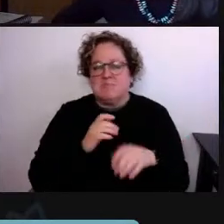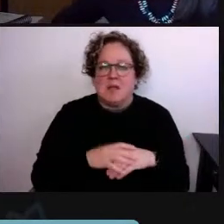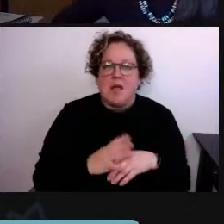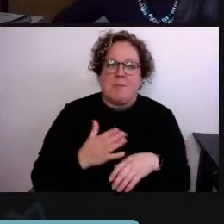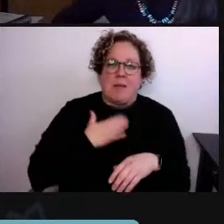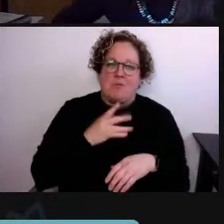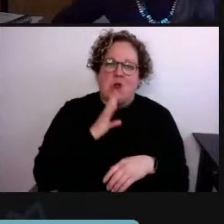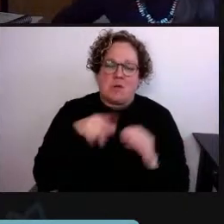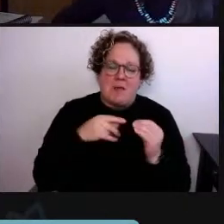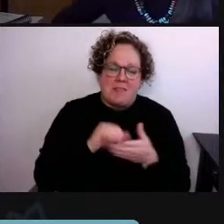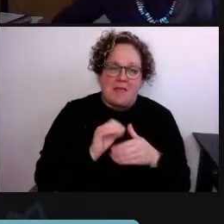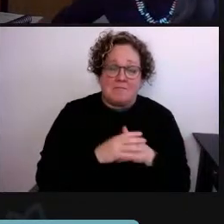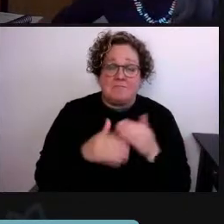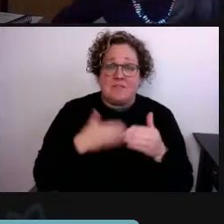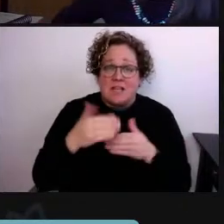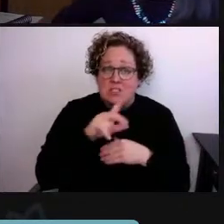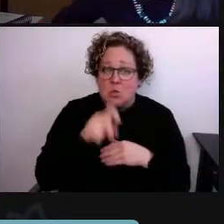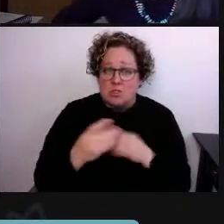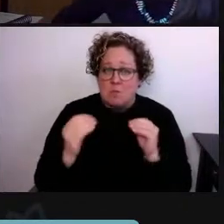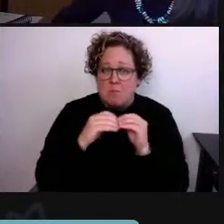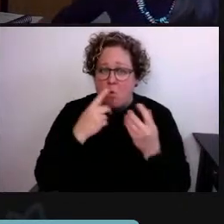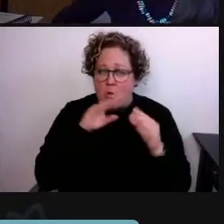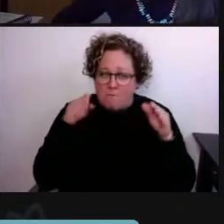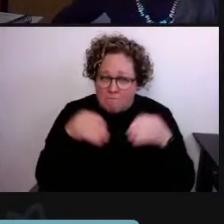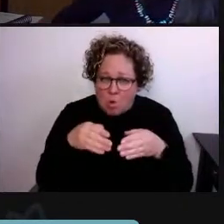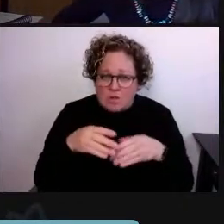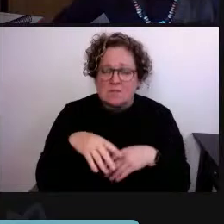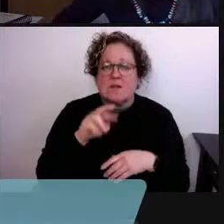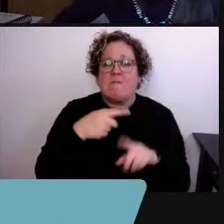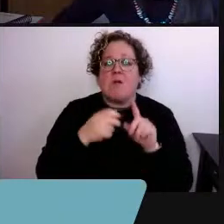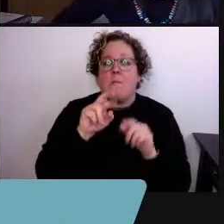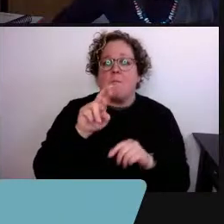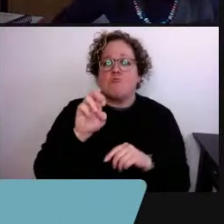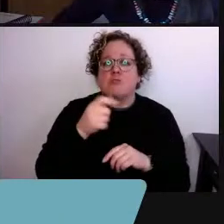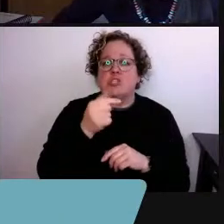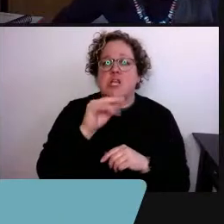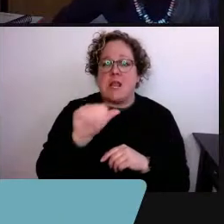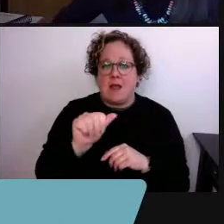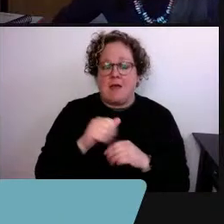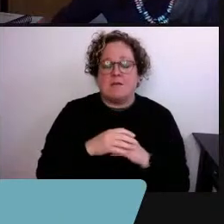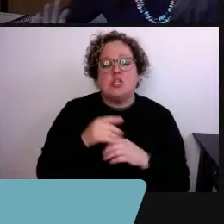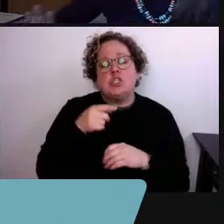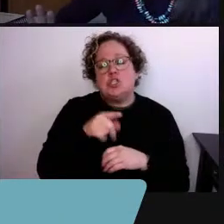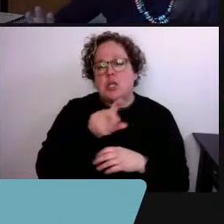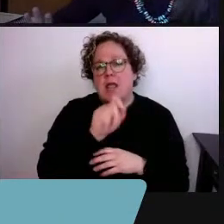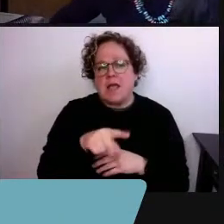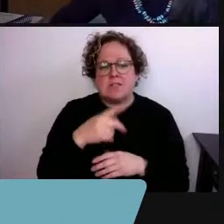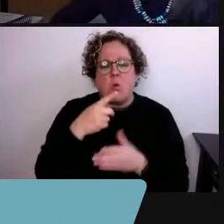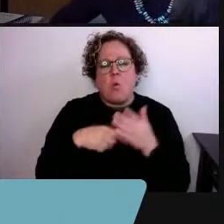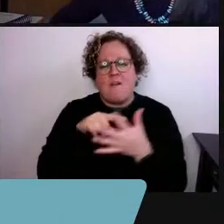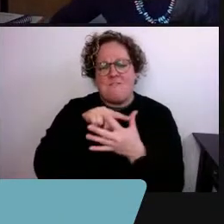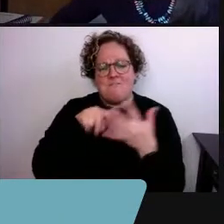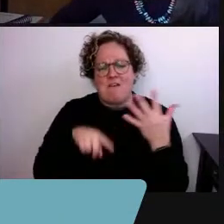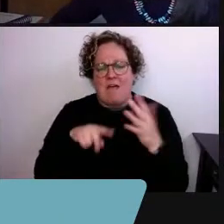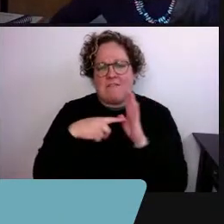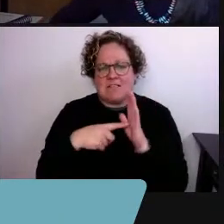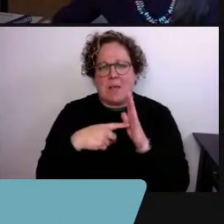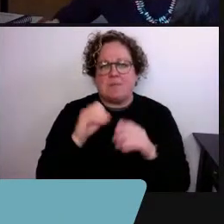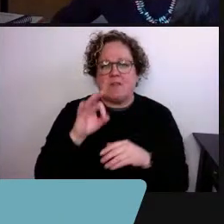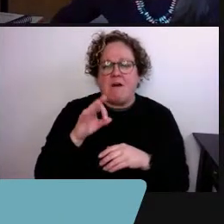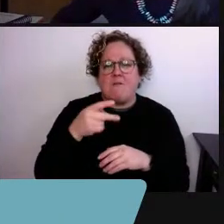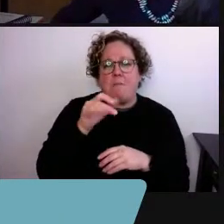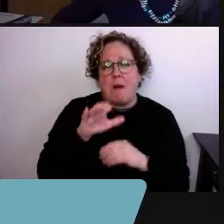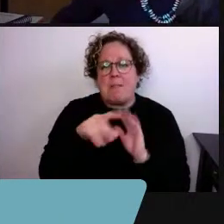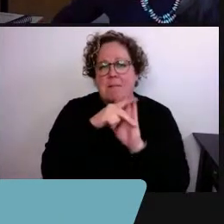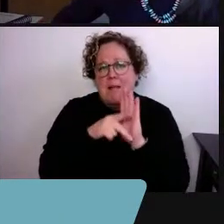This next question is a little more pointed. This is from Regina. And she asks, What are five examples of public